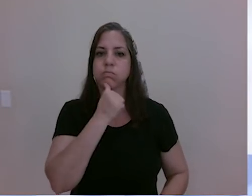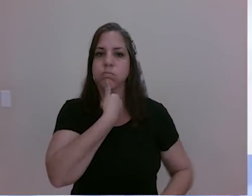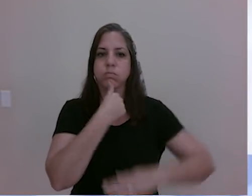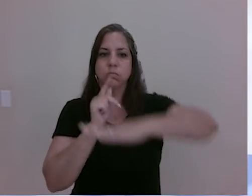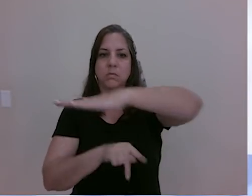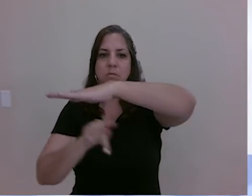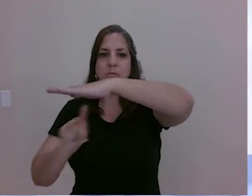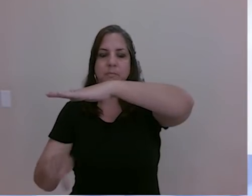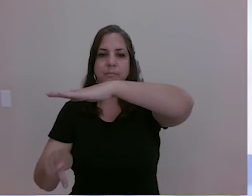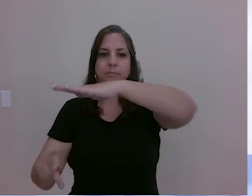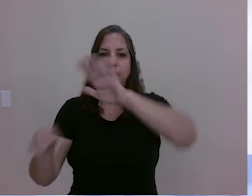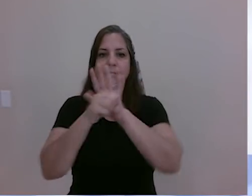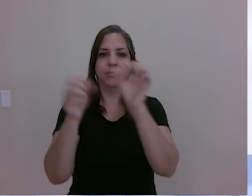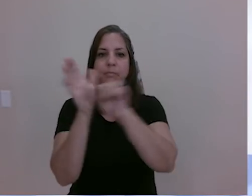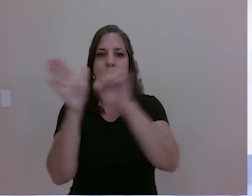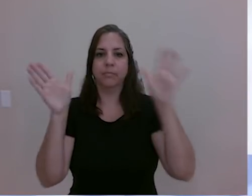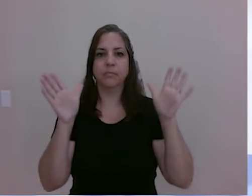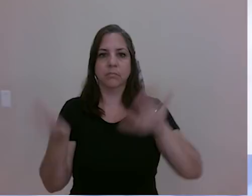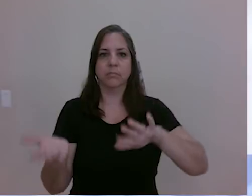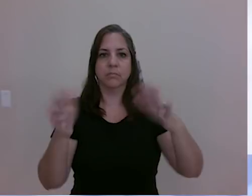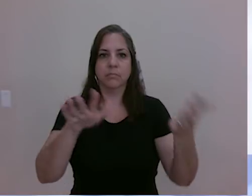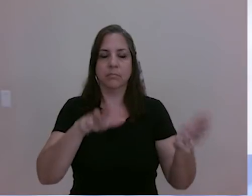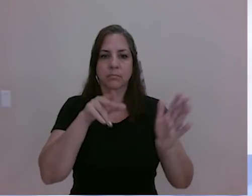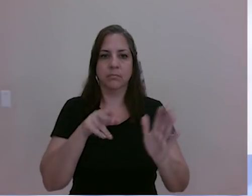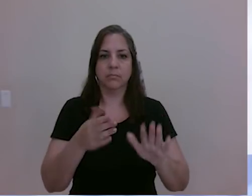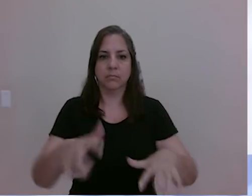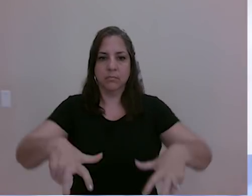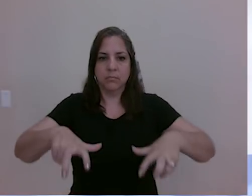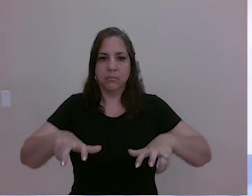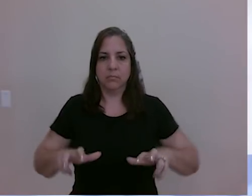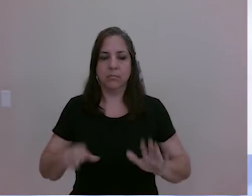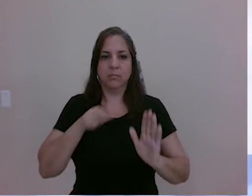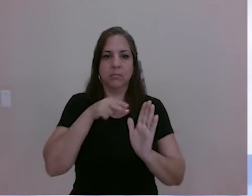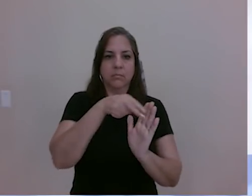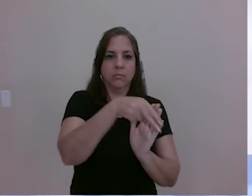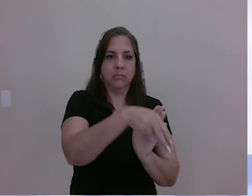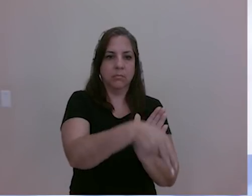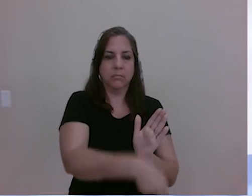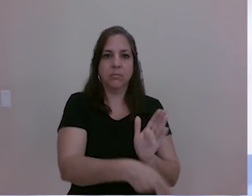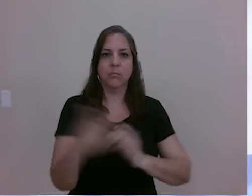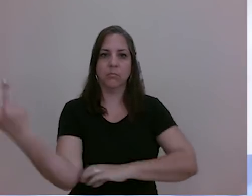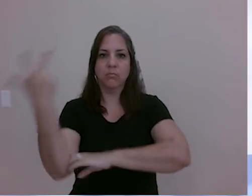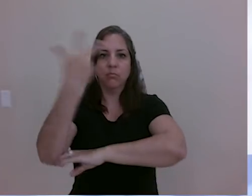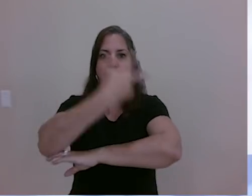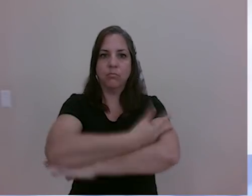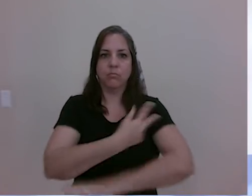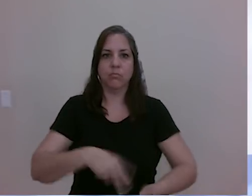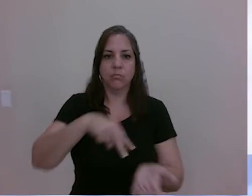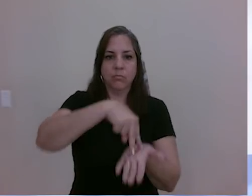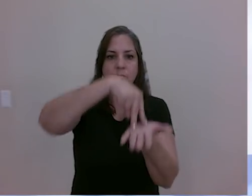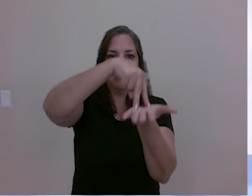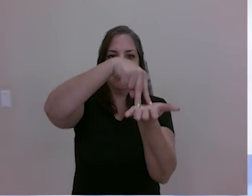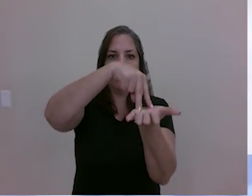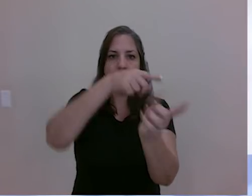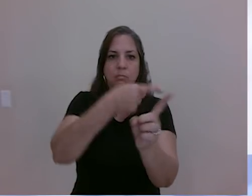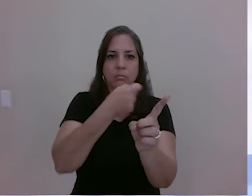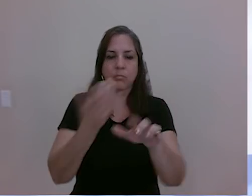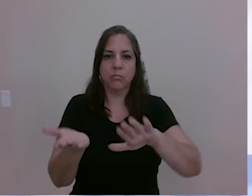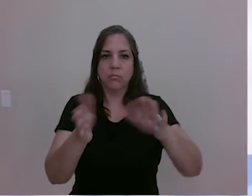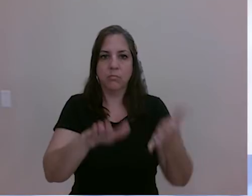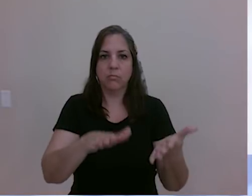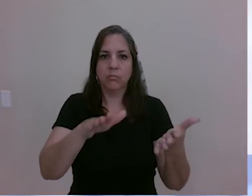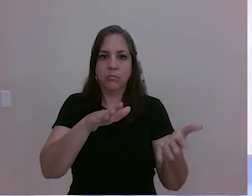under Pontius Pilate, was crucified, died, and was buried. He descended into hell. On the third day, he rose again from the